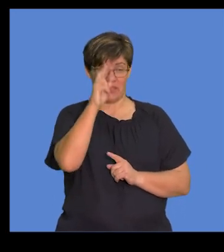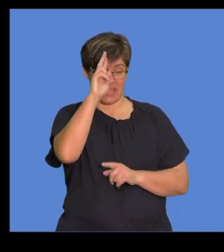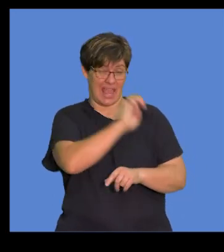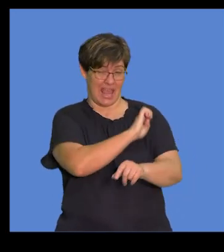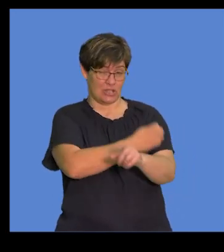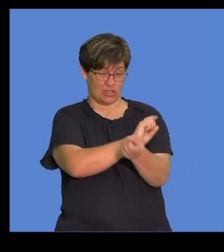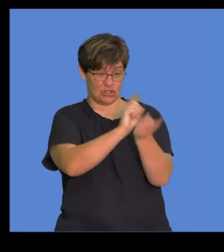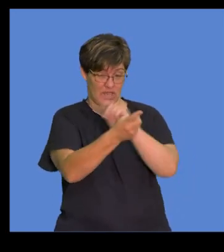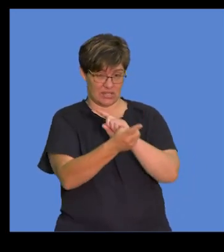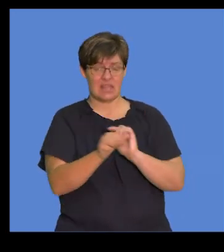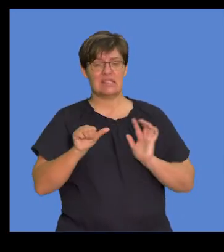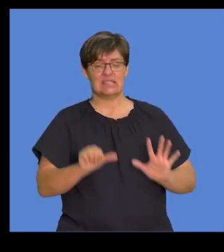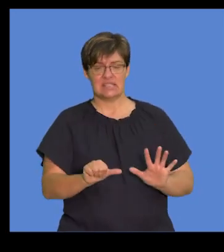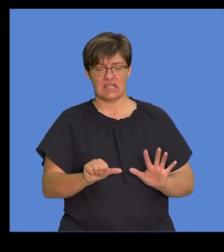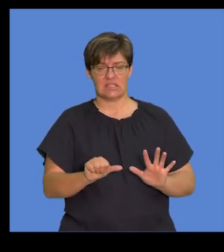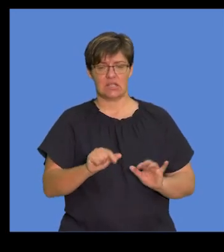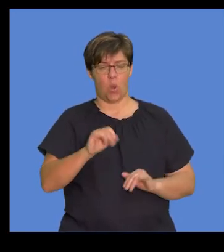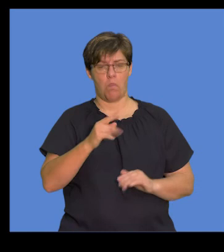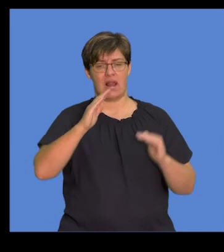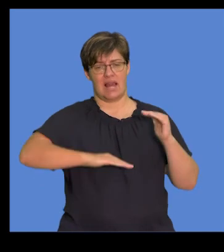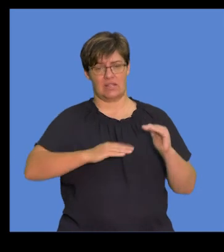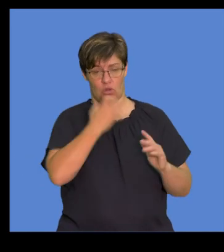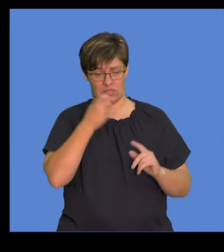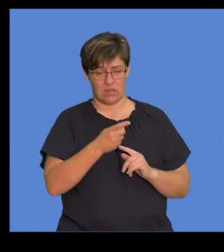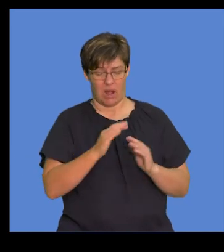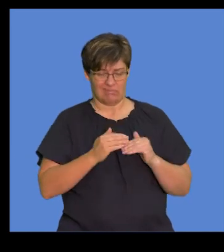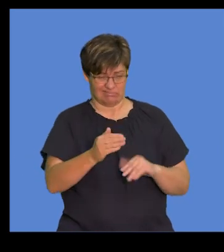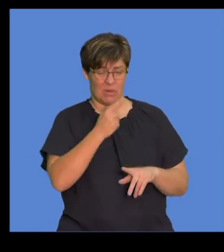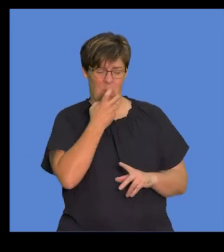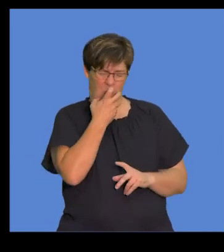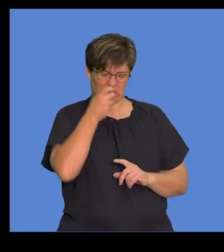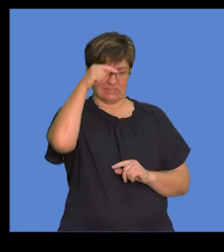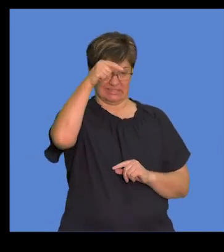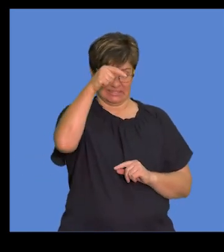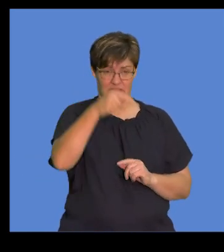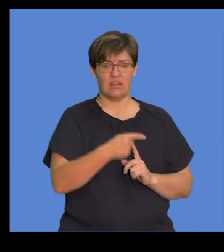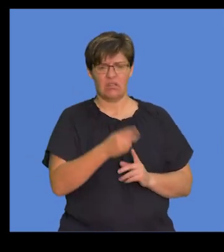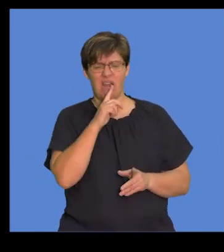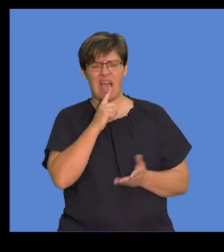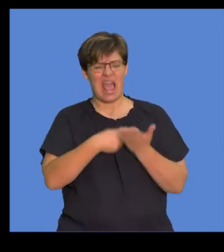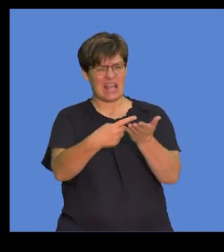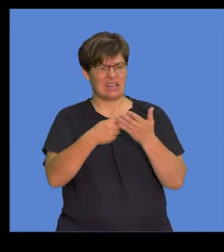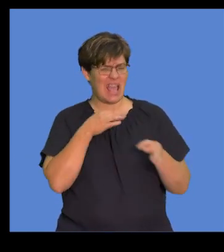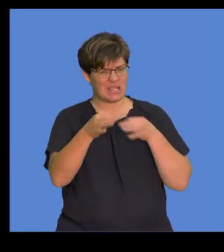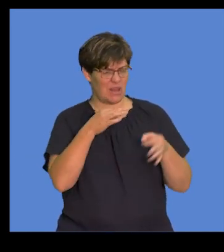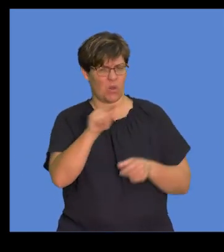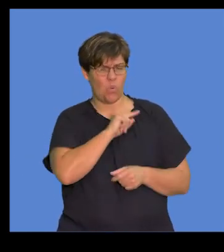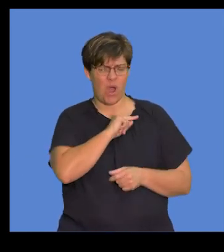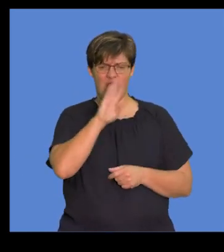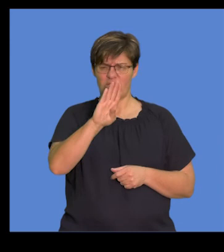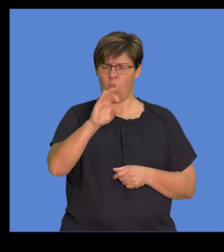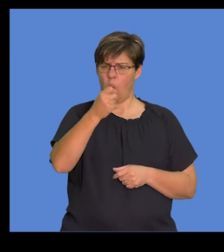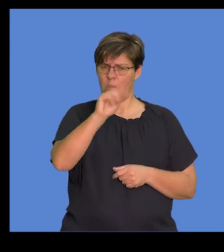hotter, okay? Think about energy, okay, than the 6 ohm resistor after a while, okay? Explain